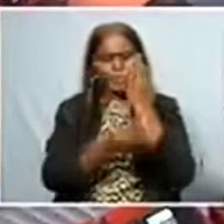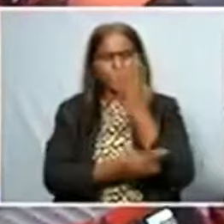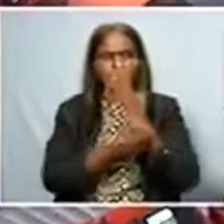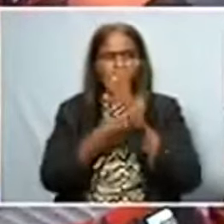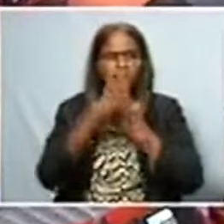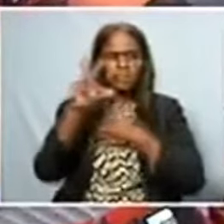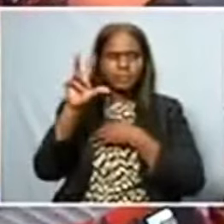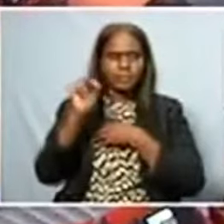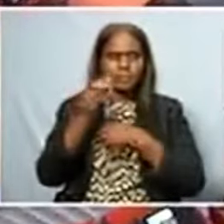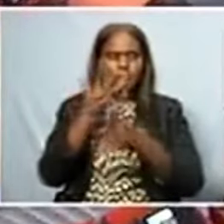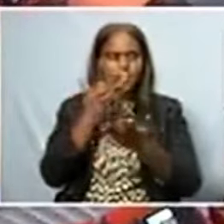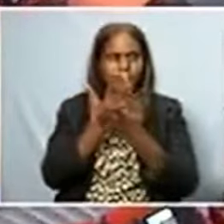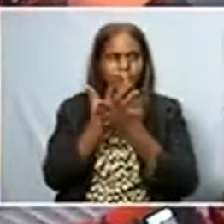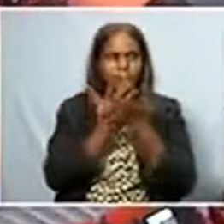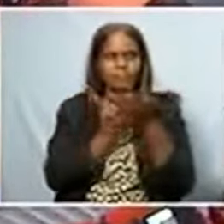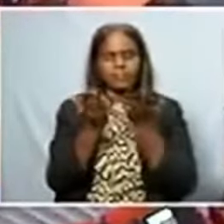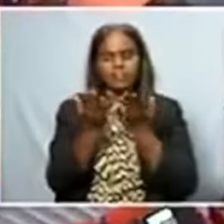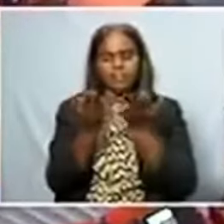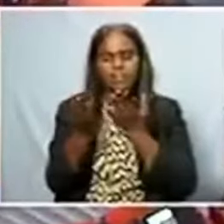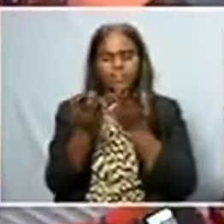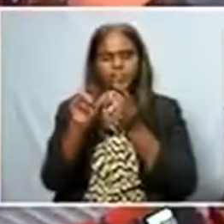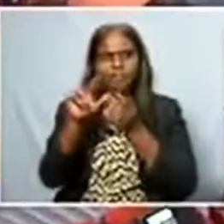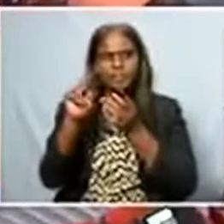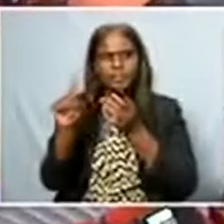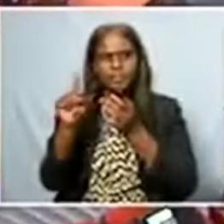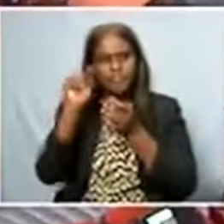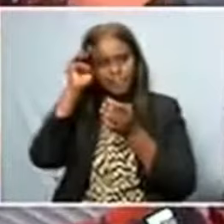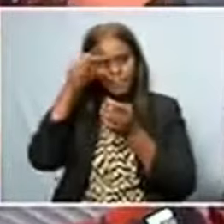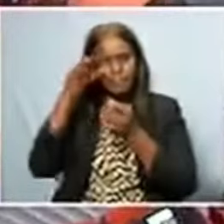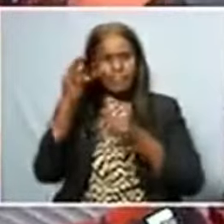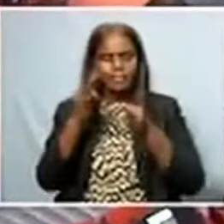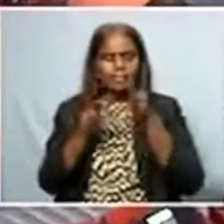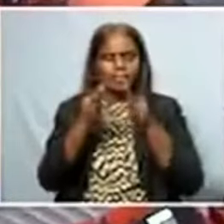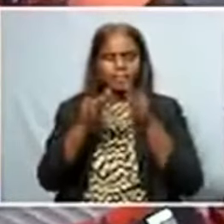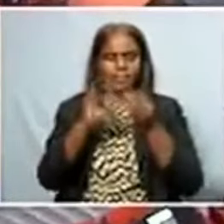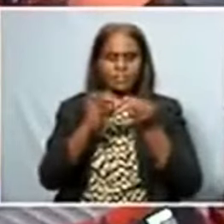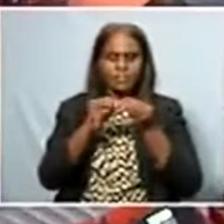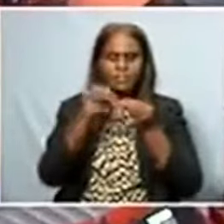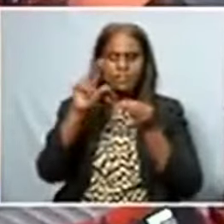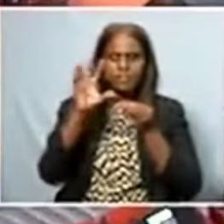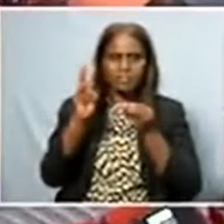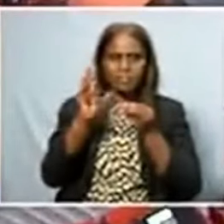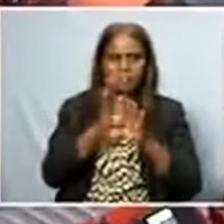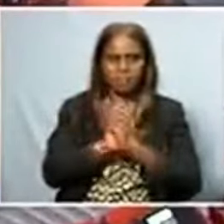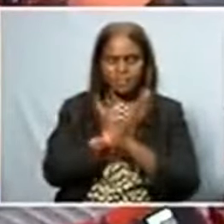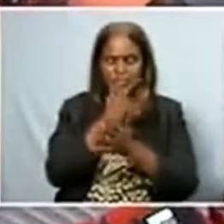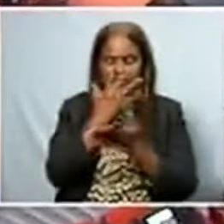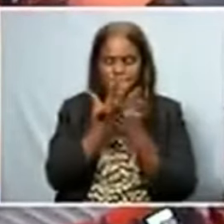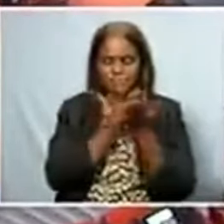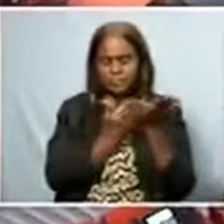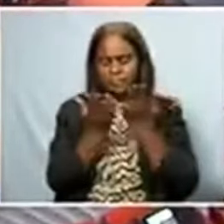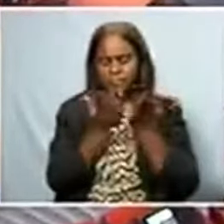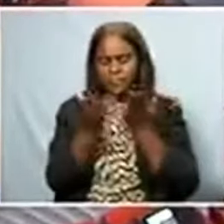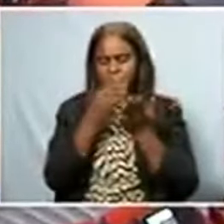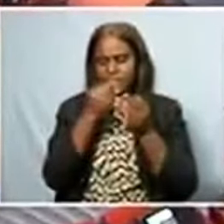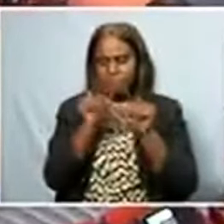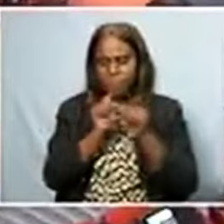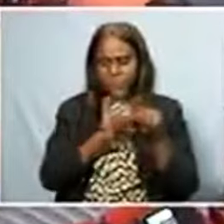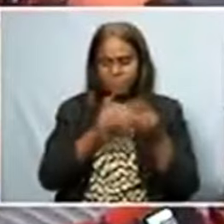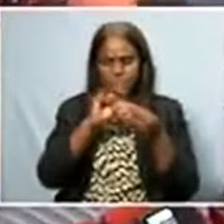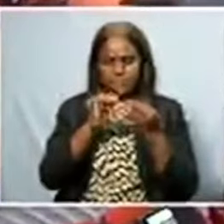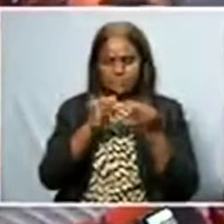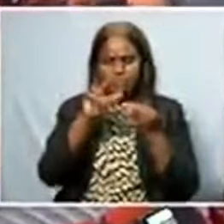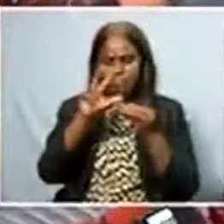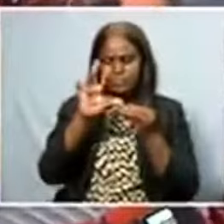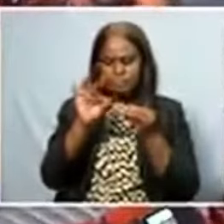30, Zambia Correctional Service. Head 31, Ministry of Justice. Head 36, Zambia Correctional Service Commission. And Head 39,